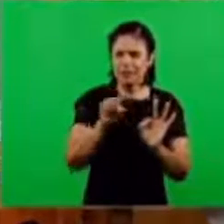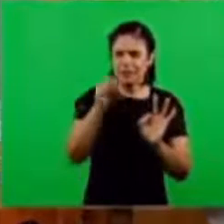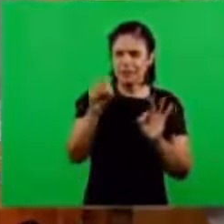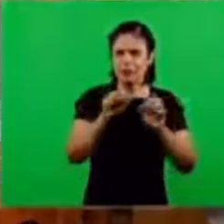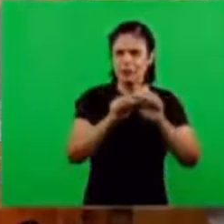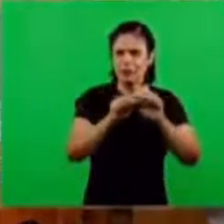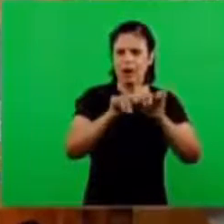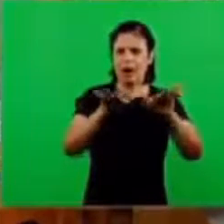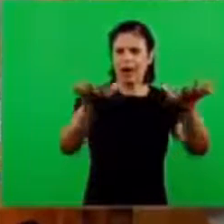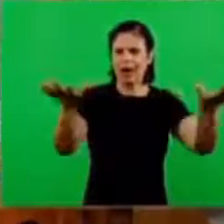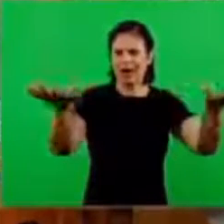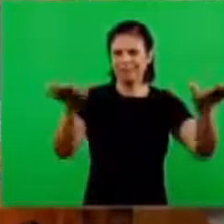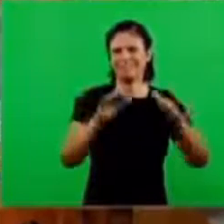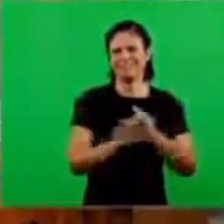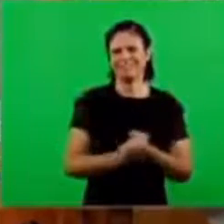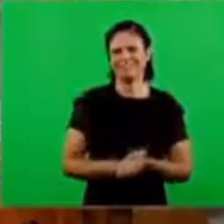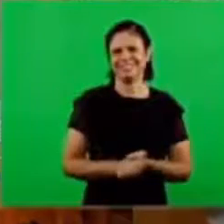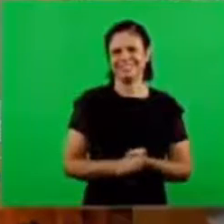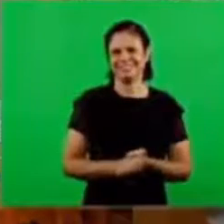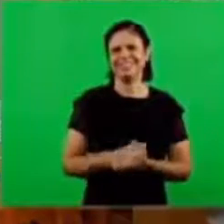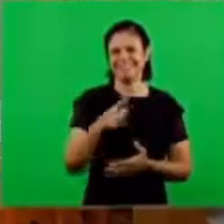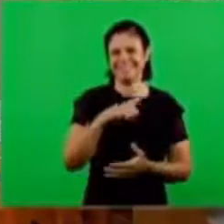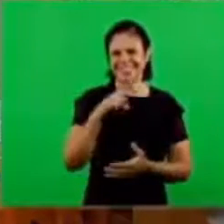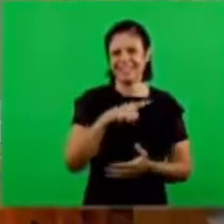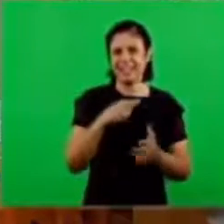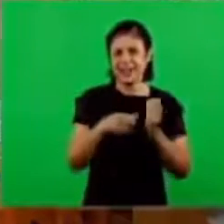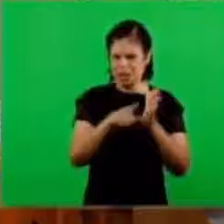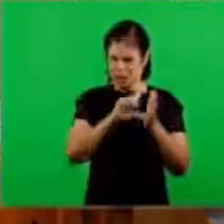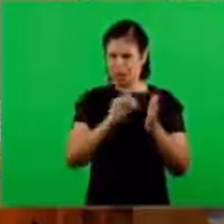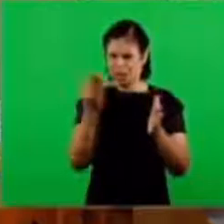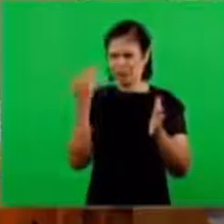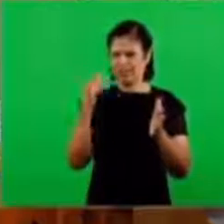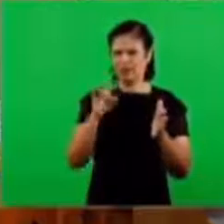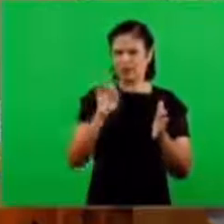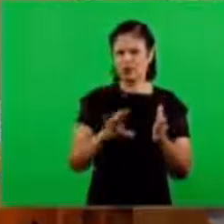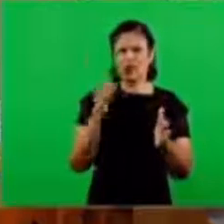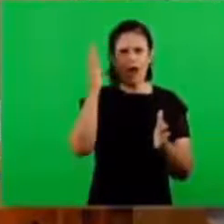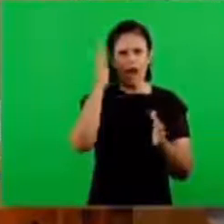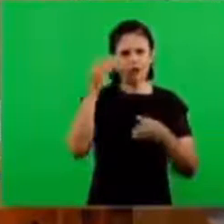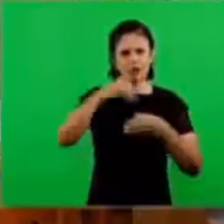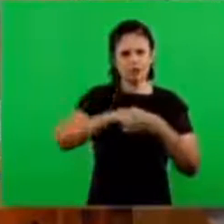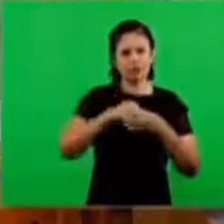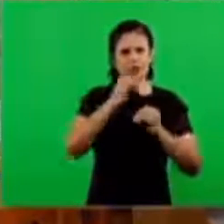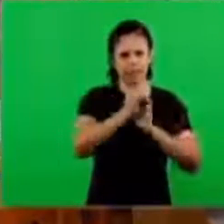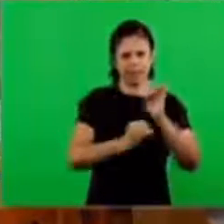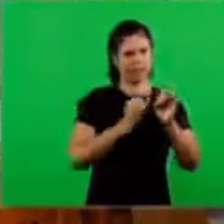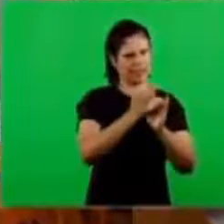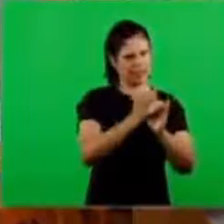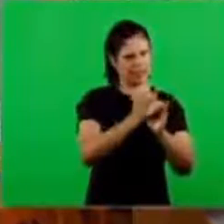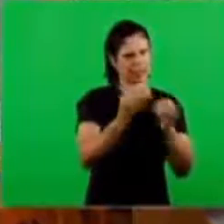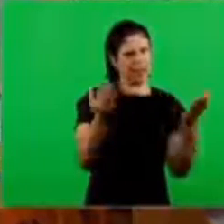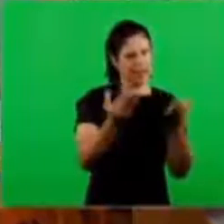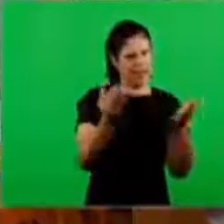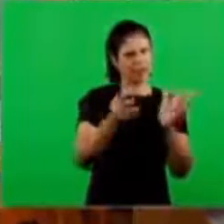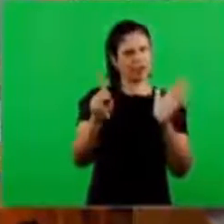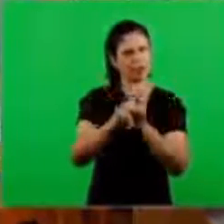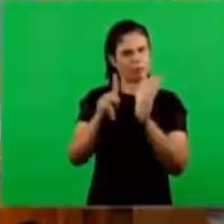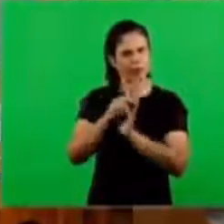and now, you know, send information, because information is going to be broadcasted on the